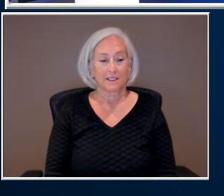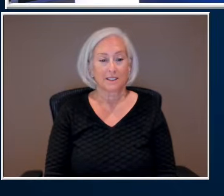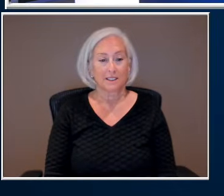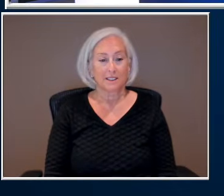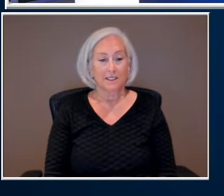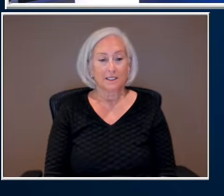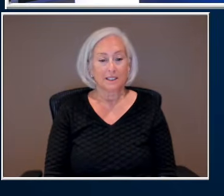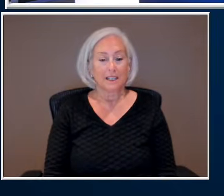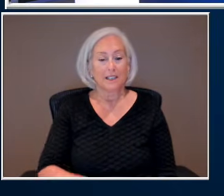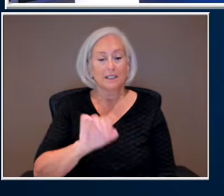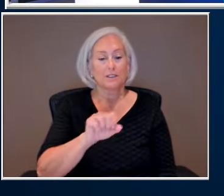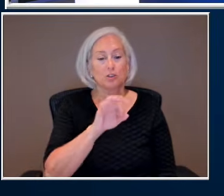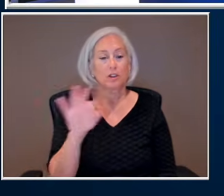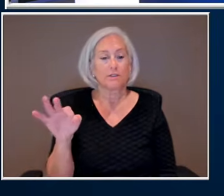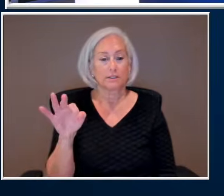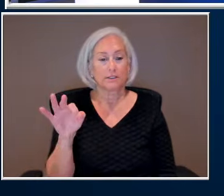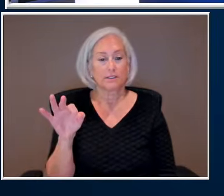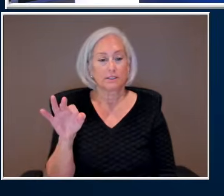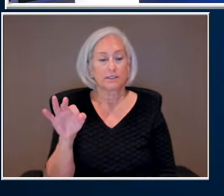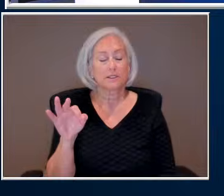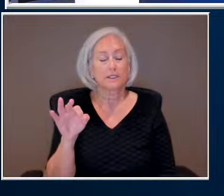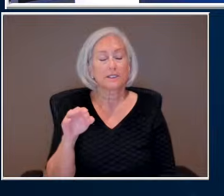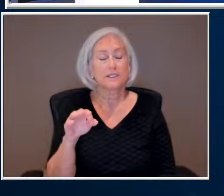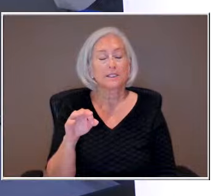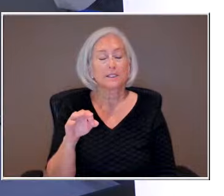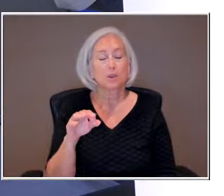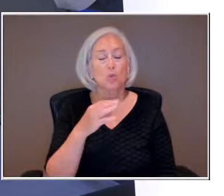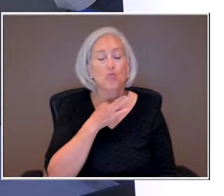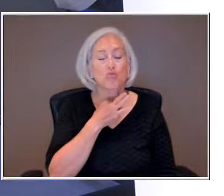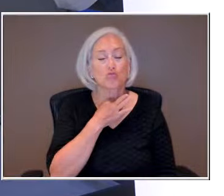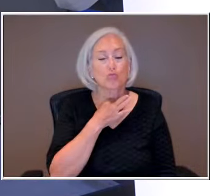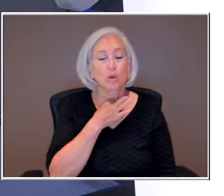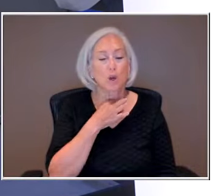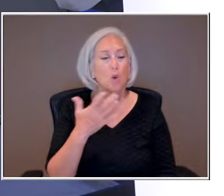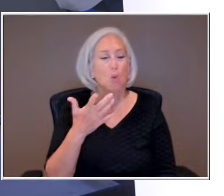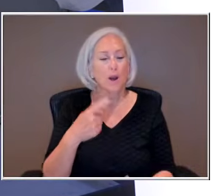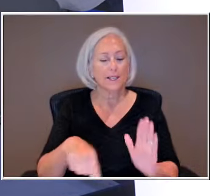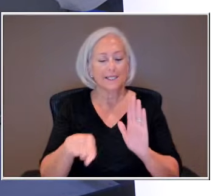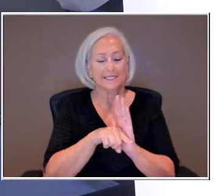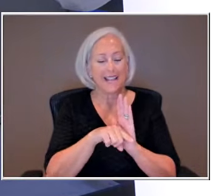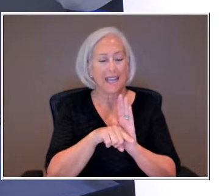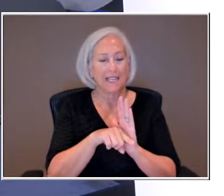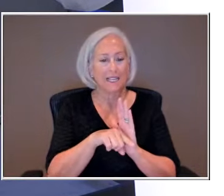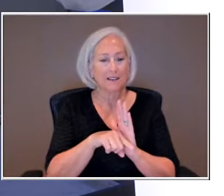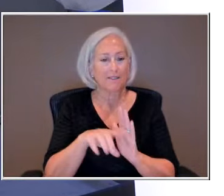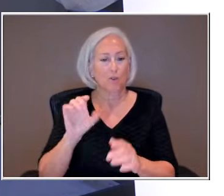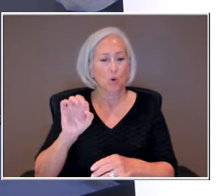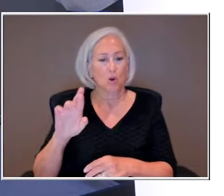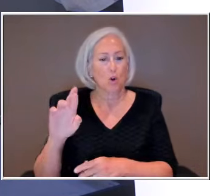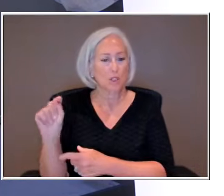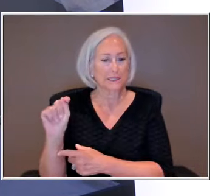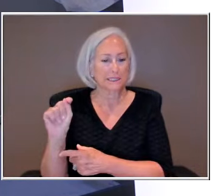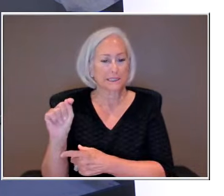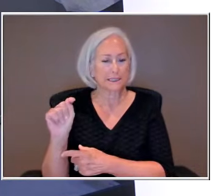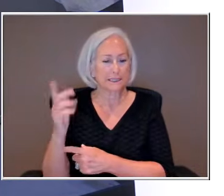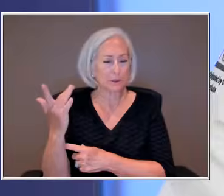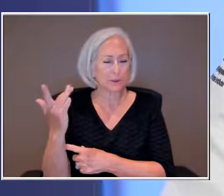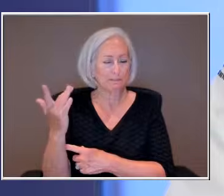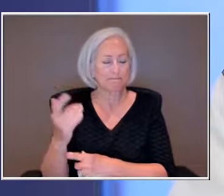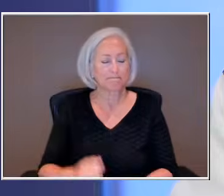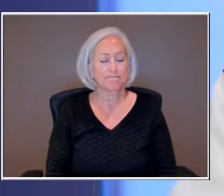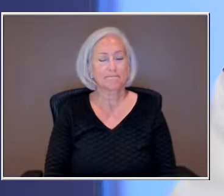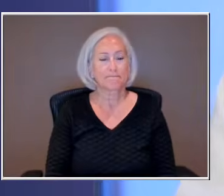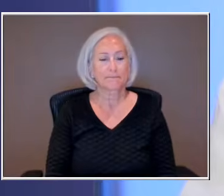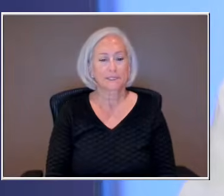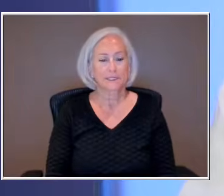Jeff has a question. Dr. Abdullah, what are the cons to CAR T therapy? Like, what are the drawbacks? Well, I mean, I